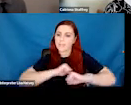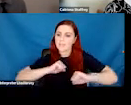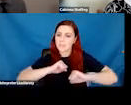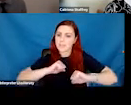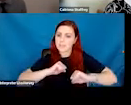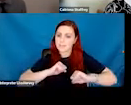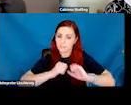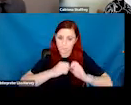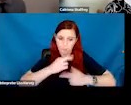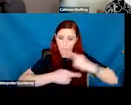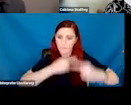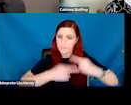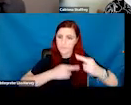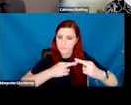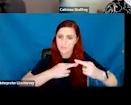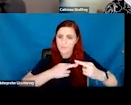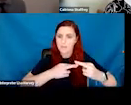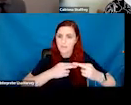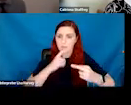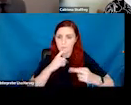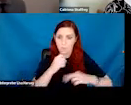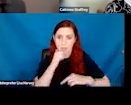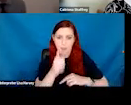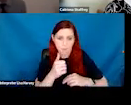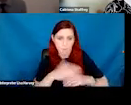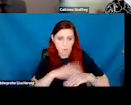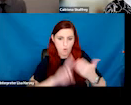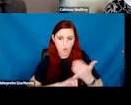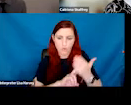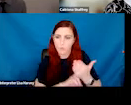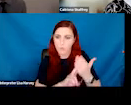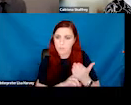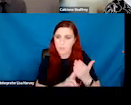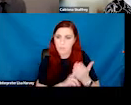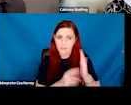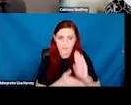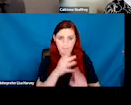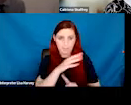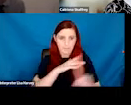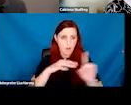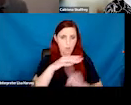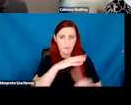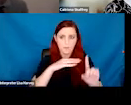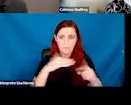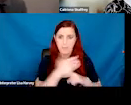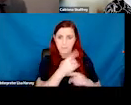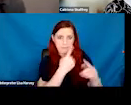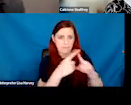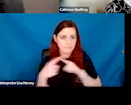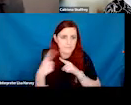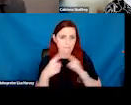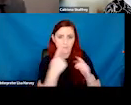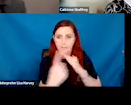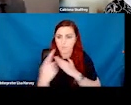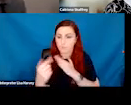built environment to facilitate the greater use of the built environment by individuals, irrespective